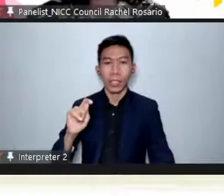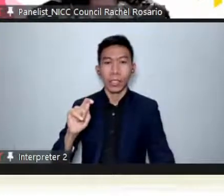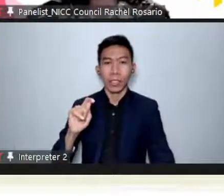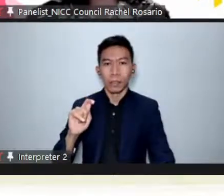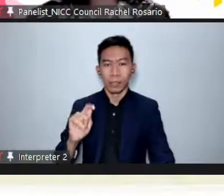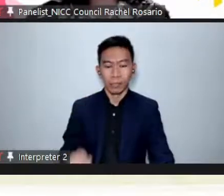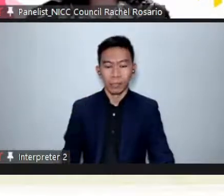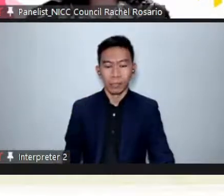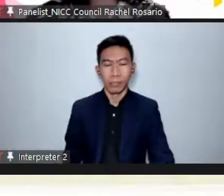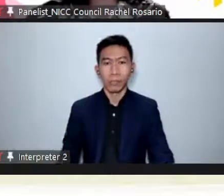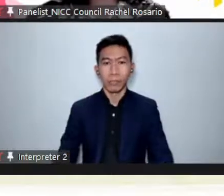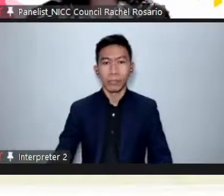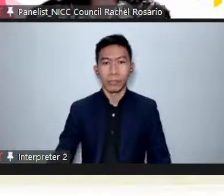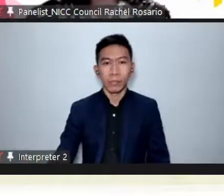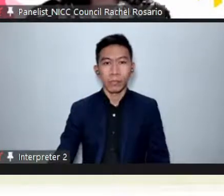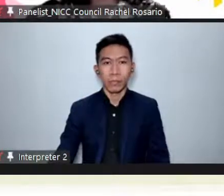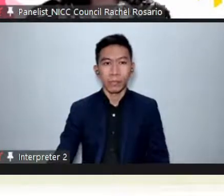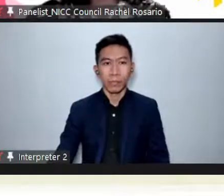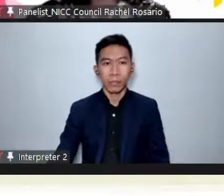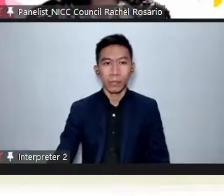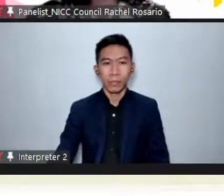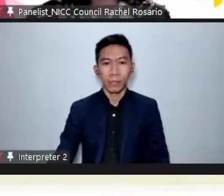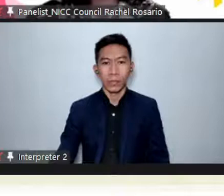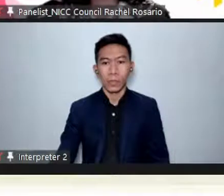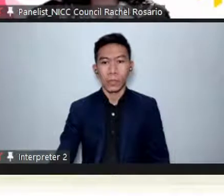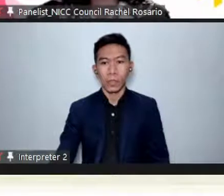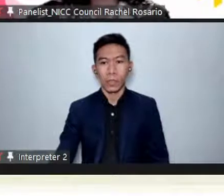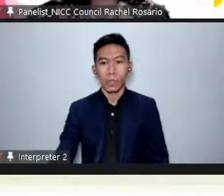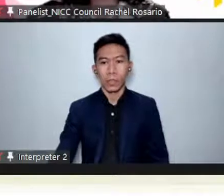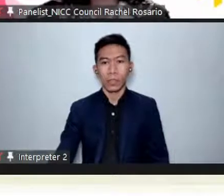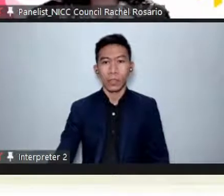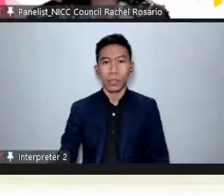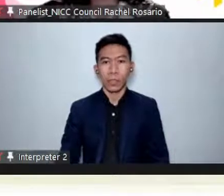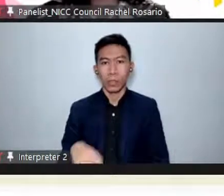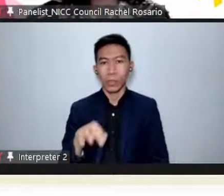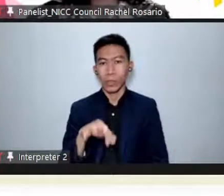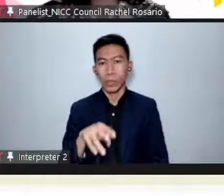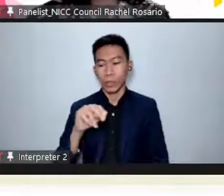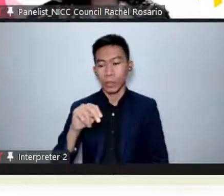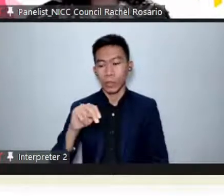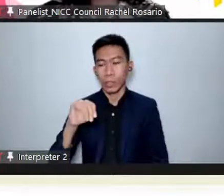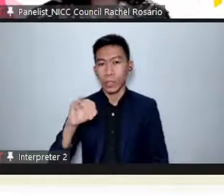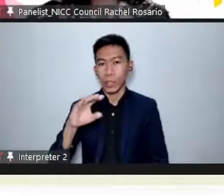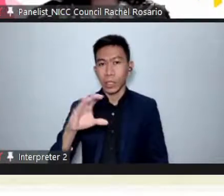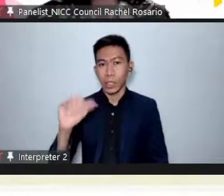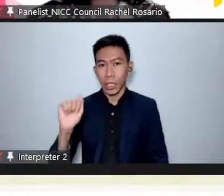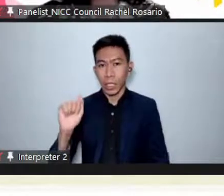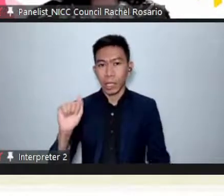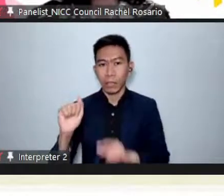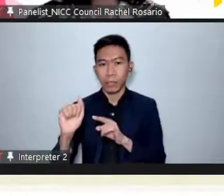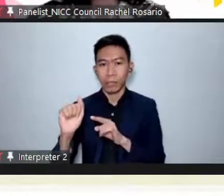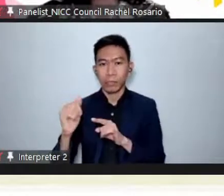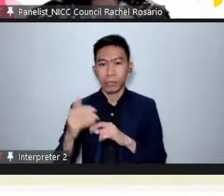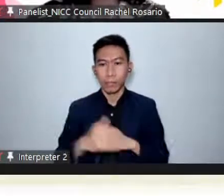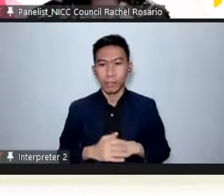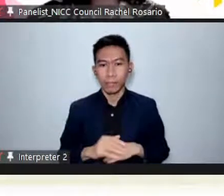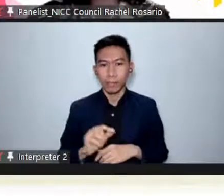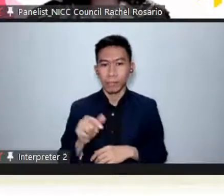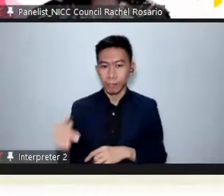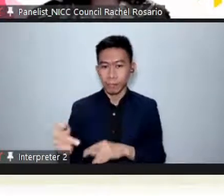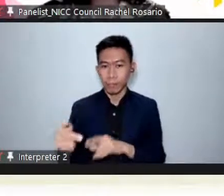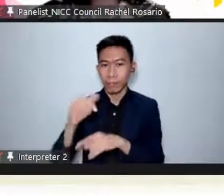it will contribute to NICA and the priorities that should be focused on. Thank you. To you, Yes.